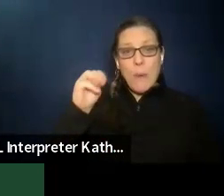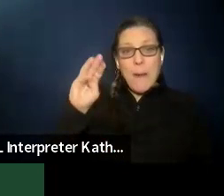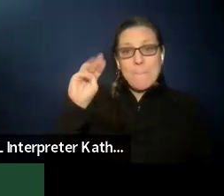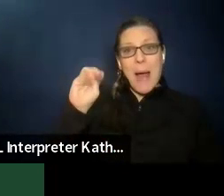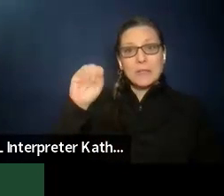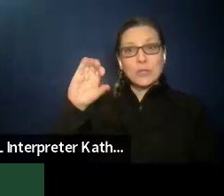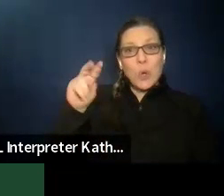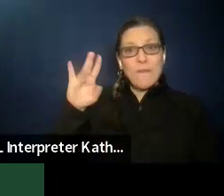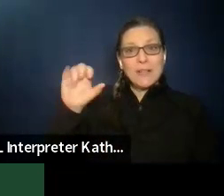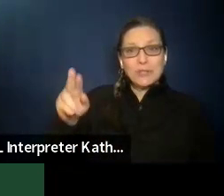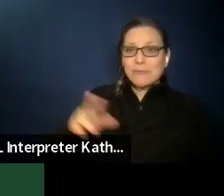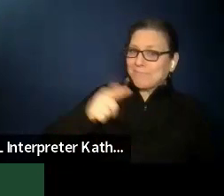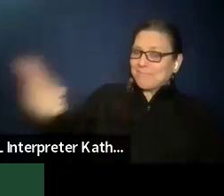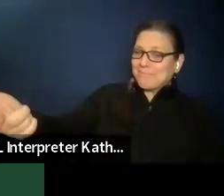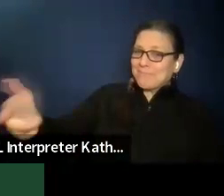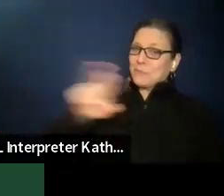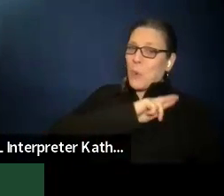Rotem.